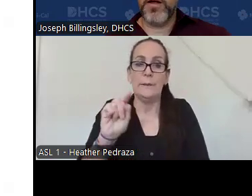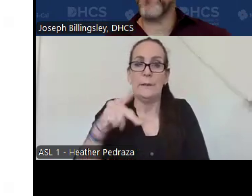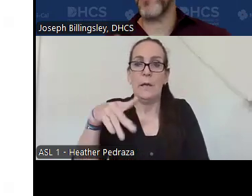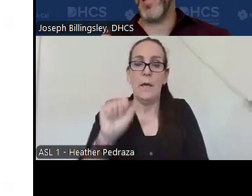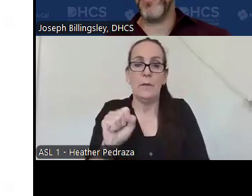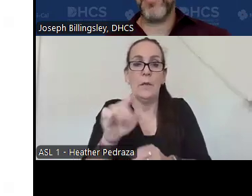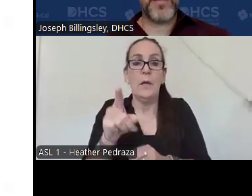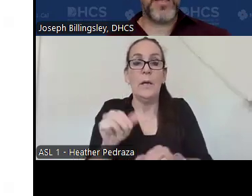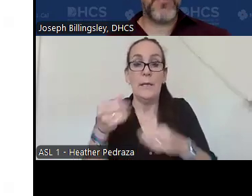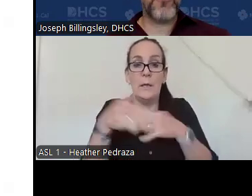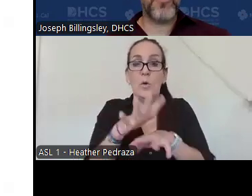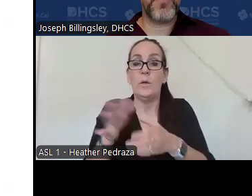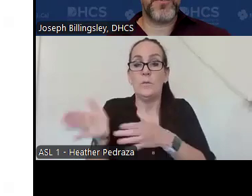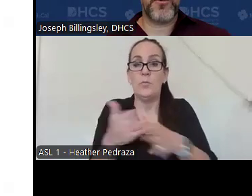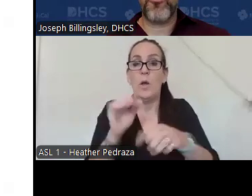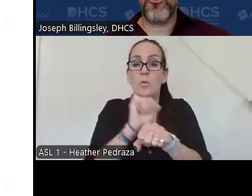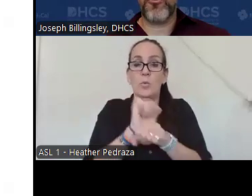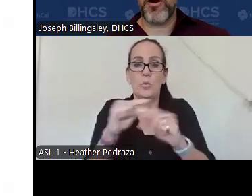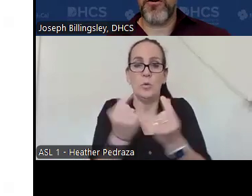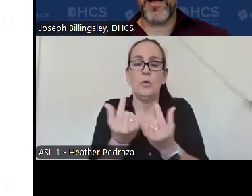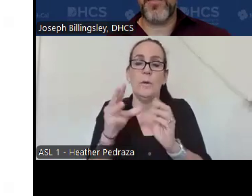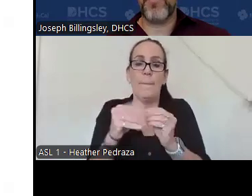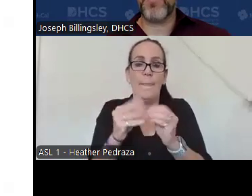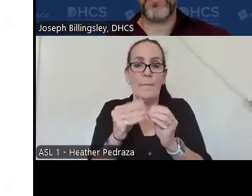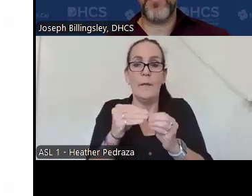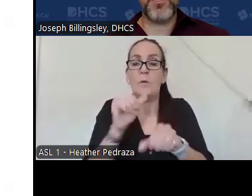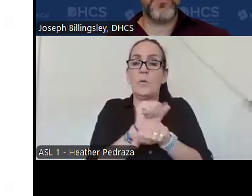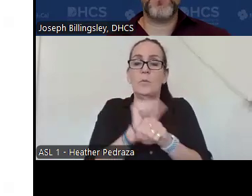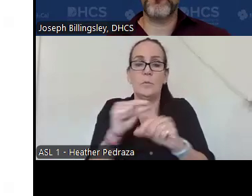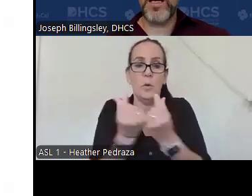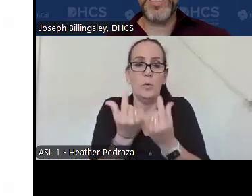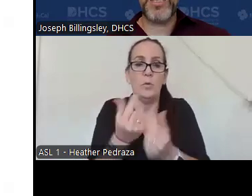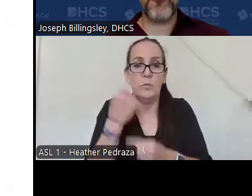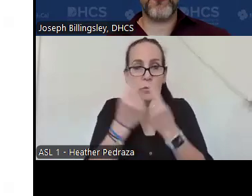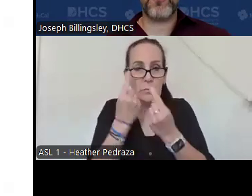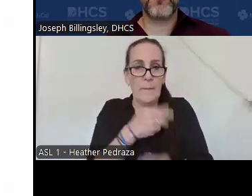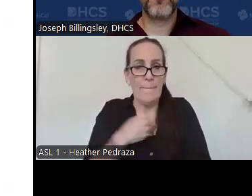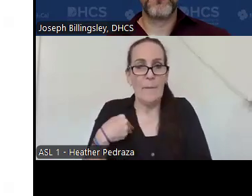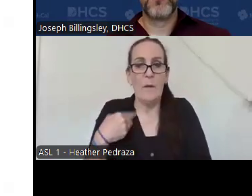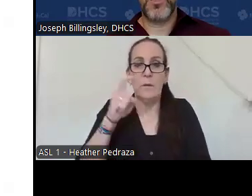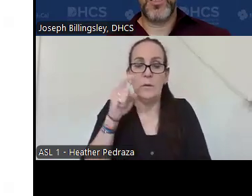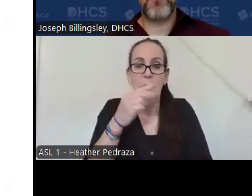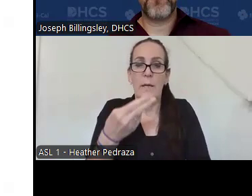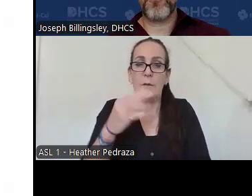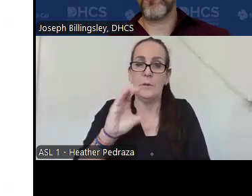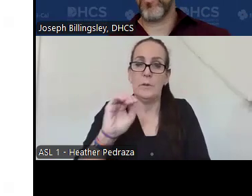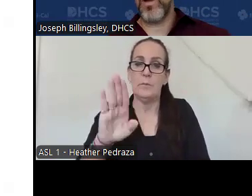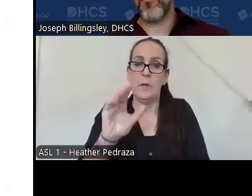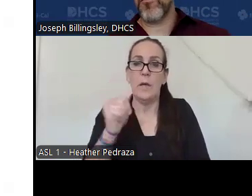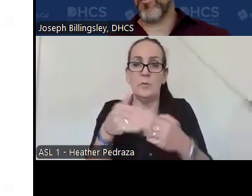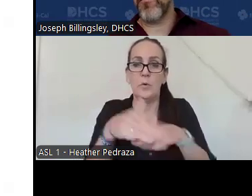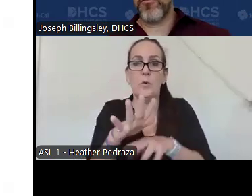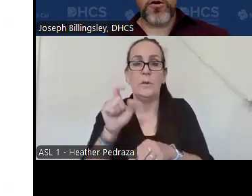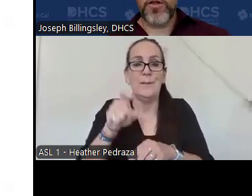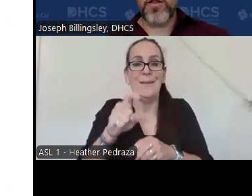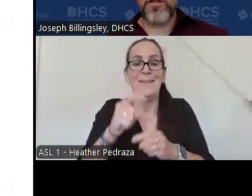have emphasized that HCBS integration should prioritize advancing a few key issues. First, where